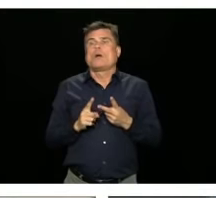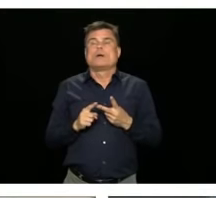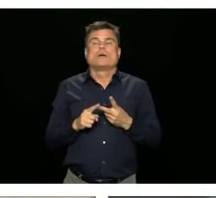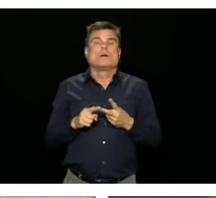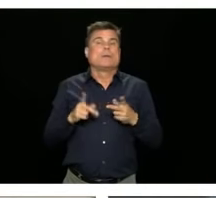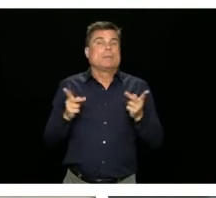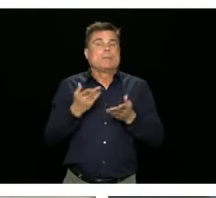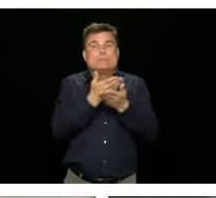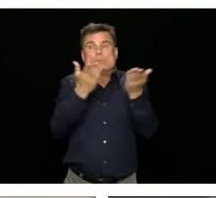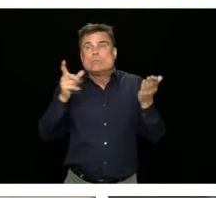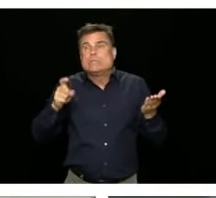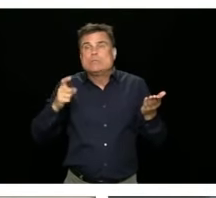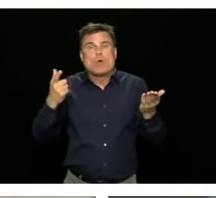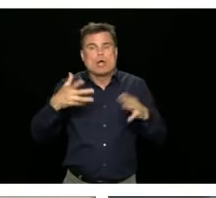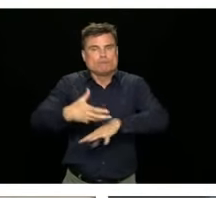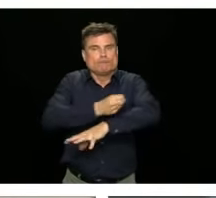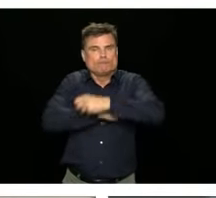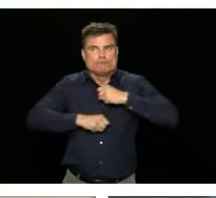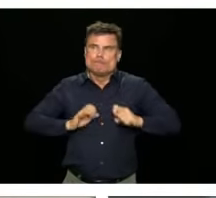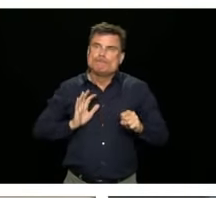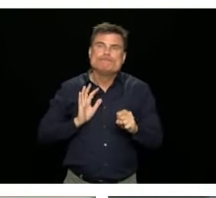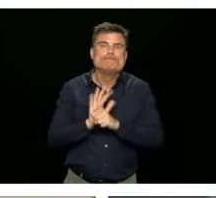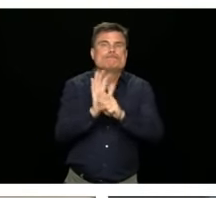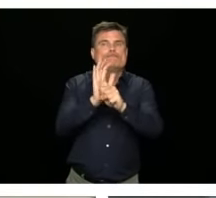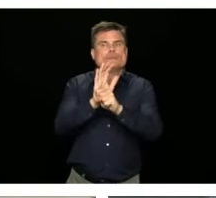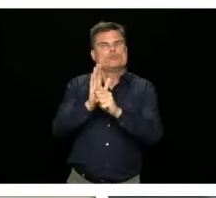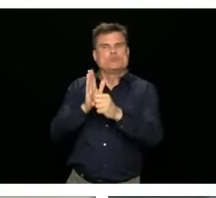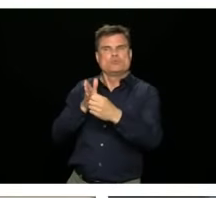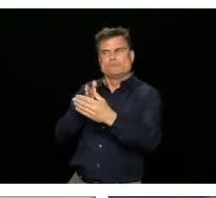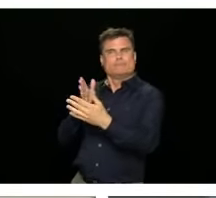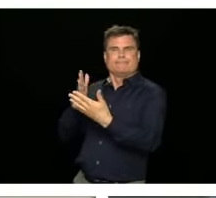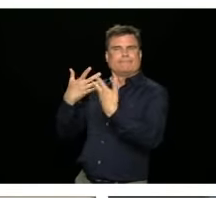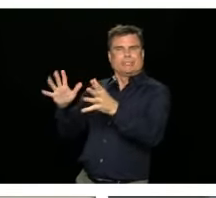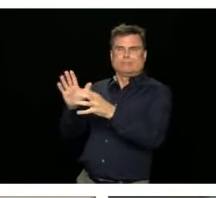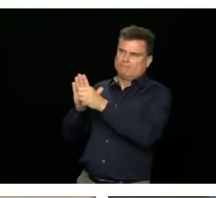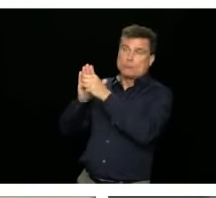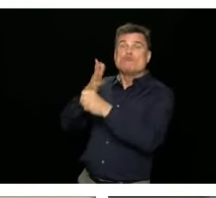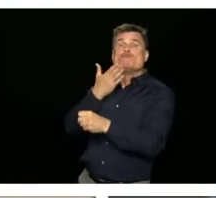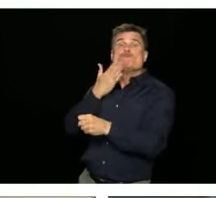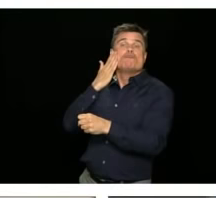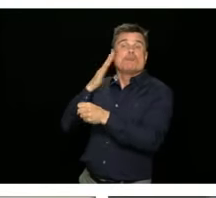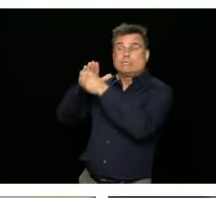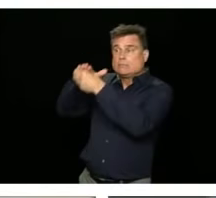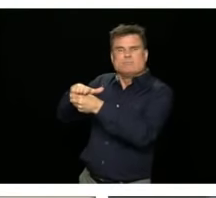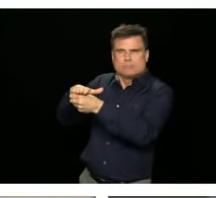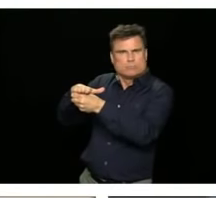resiliencebcnetwork.ca. Inside this website, there will be a lot more